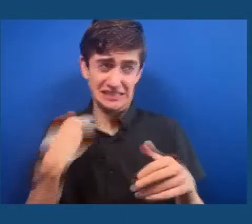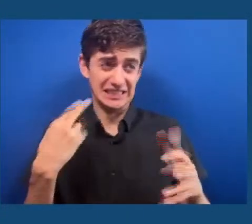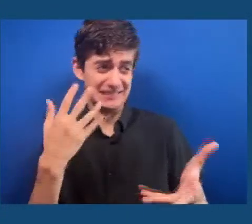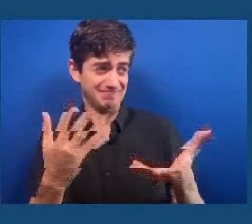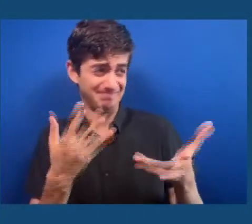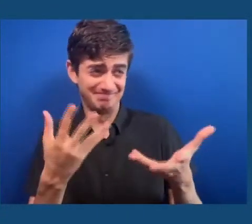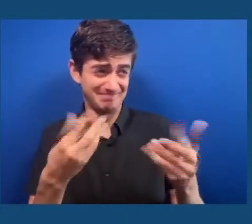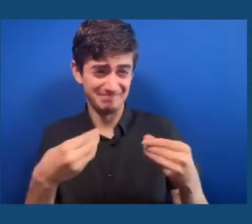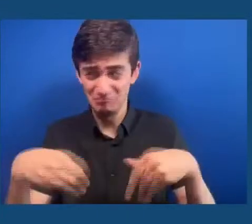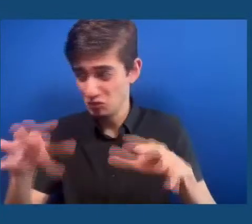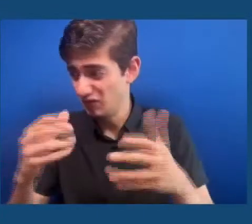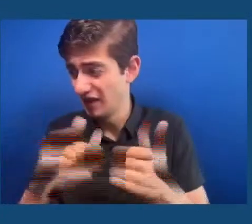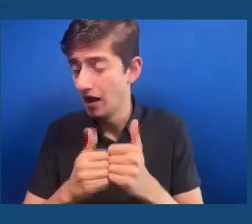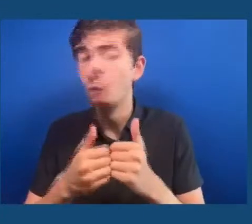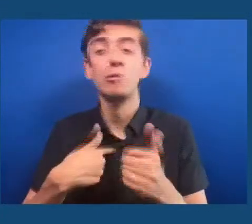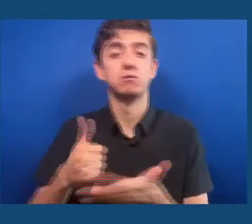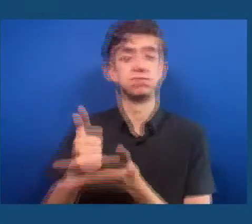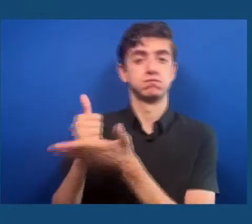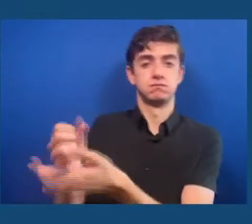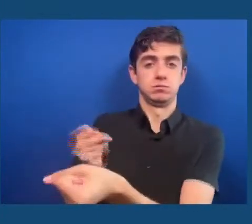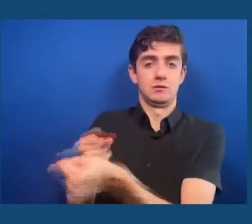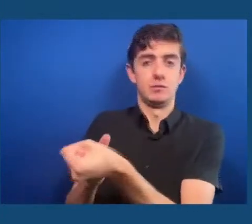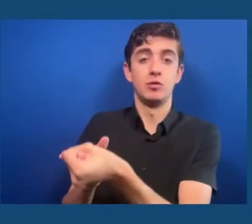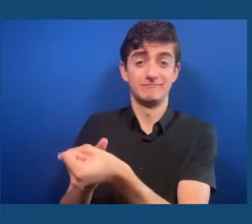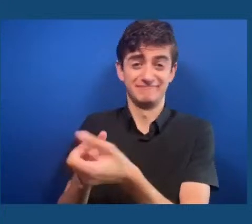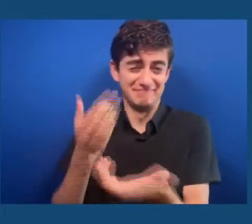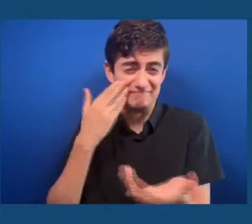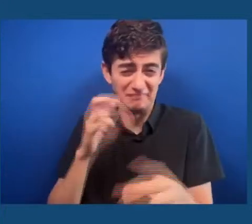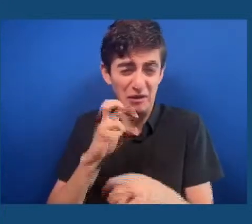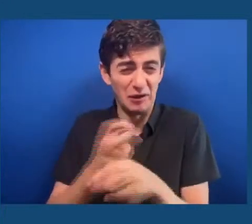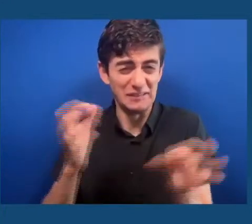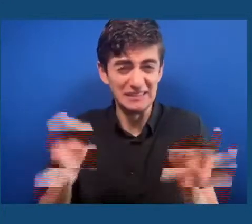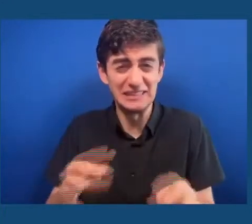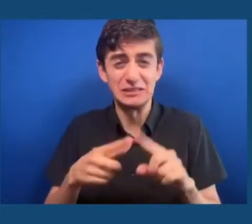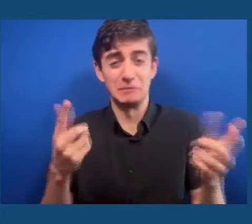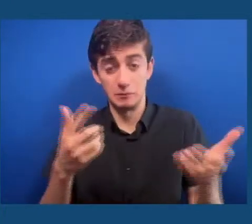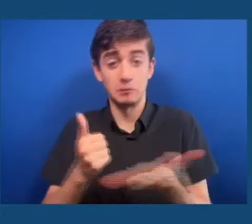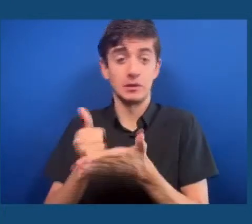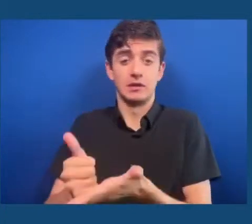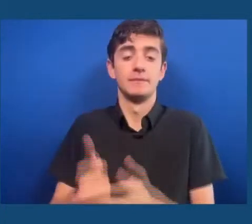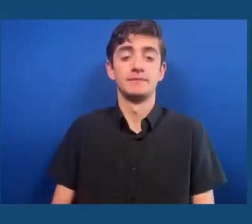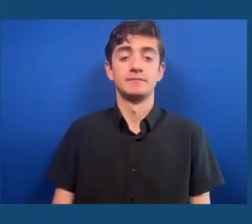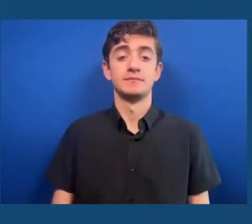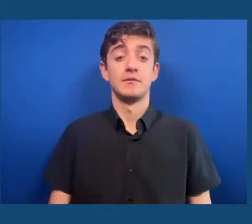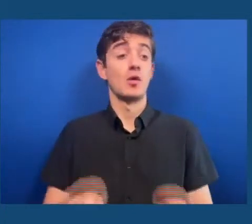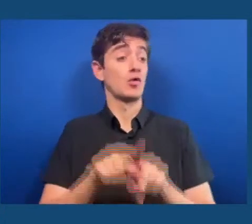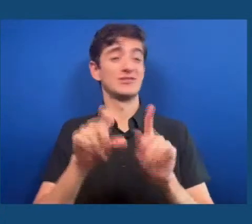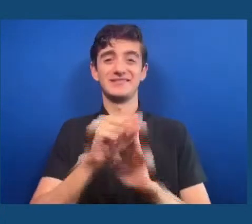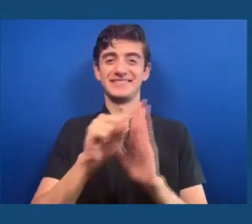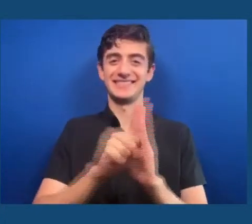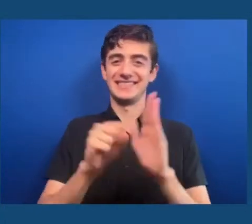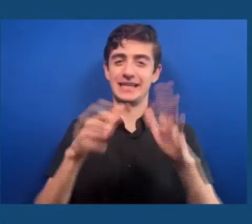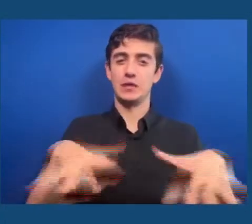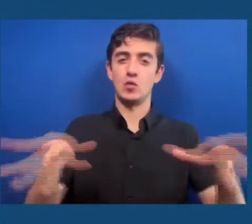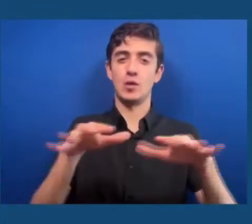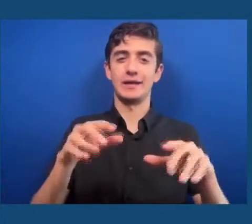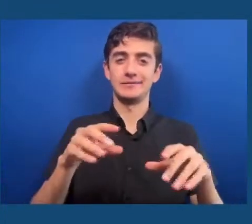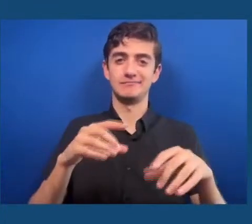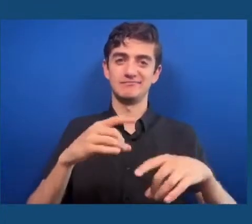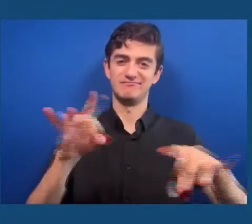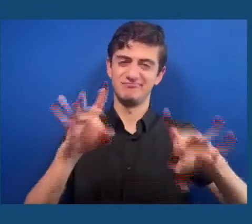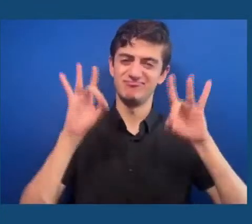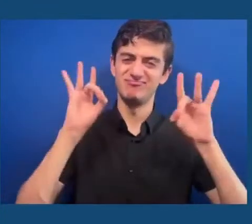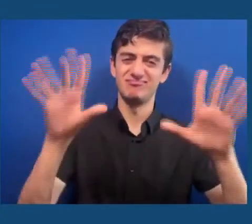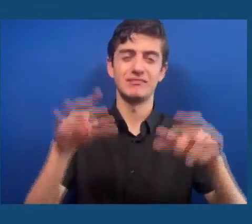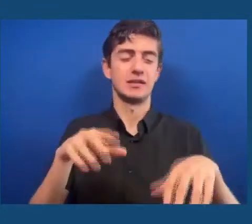as that is expanding our statewide disaster response plan. I added $11 million in our state budget to add more staff to